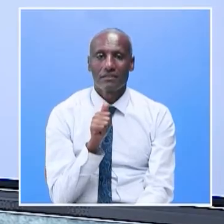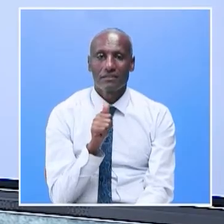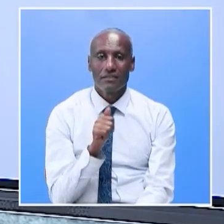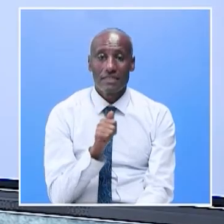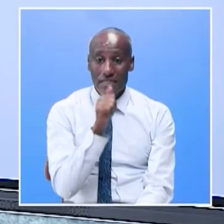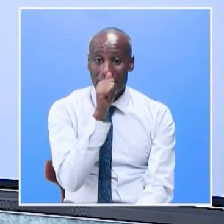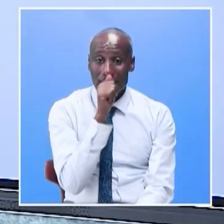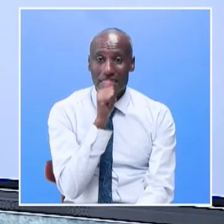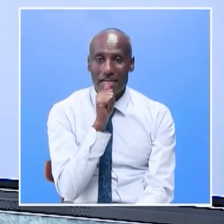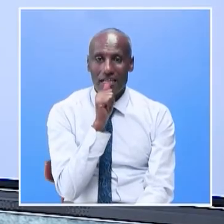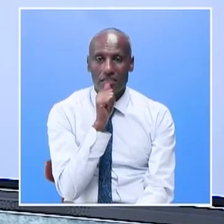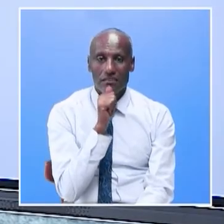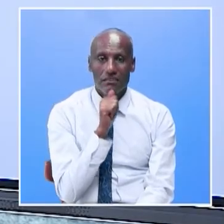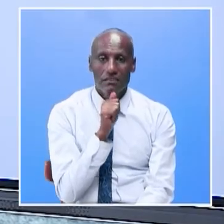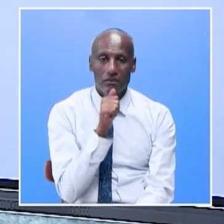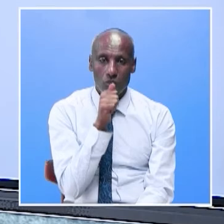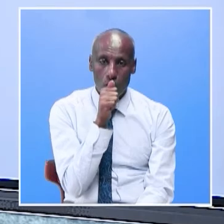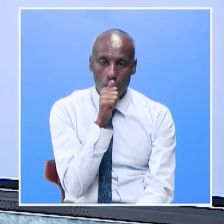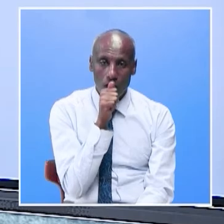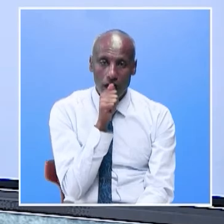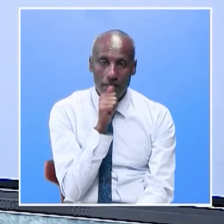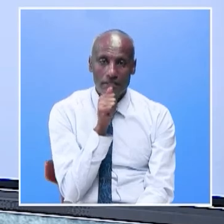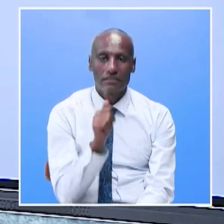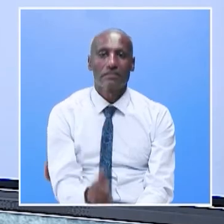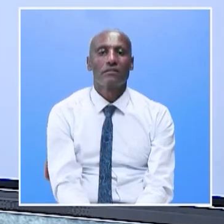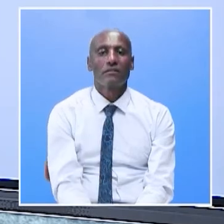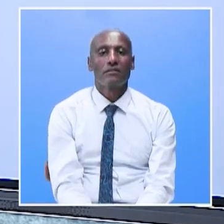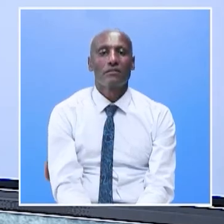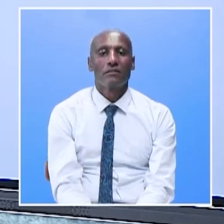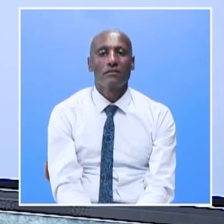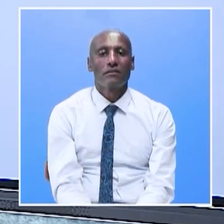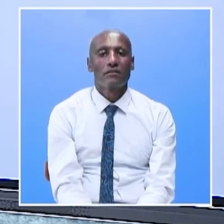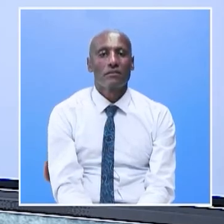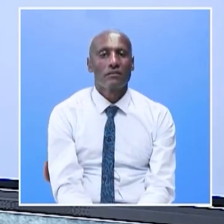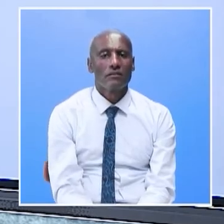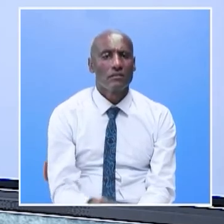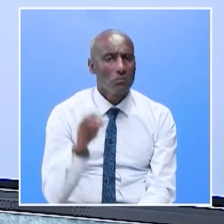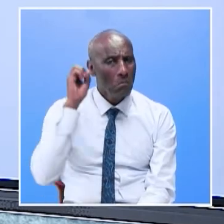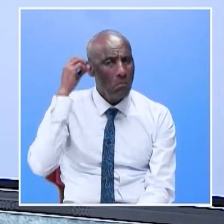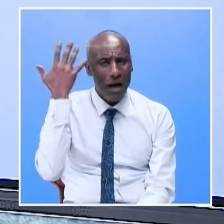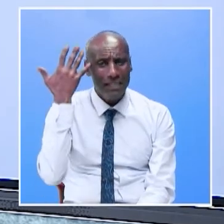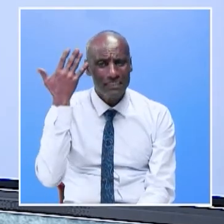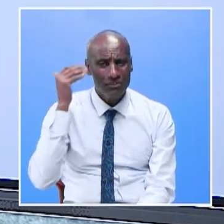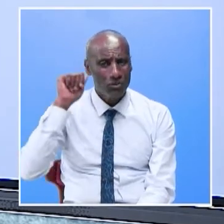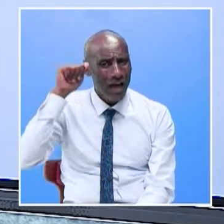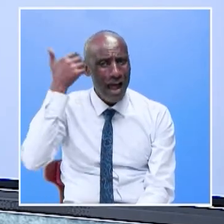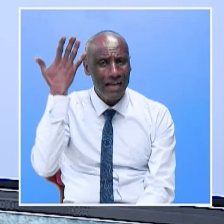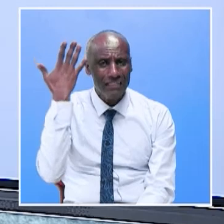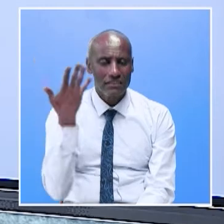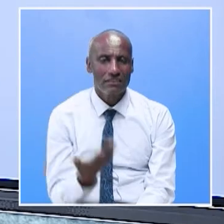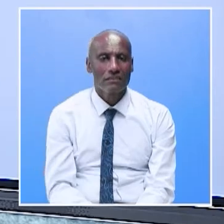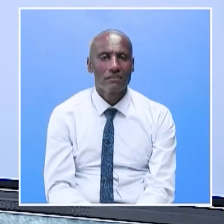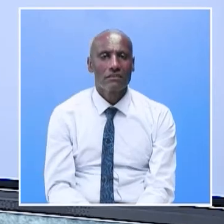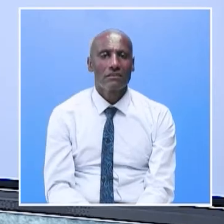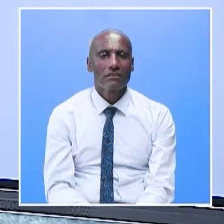Silent, like quiet. And also mad, like angry. And also